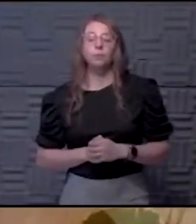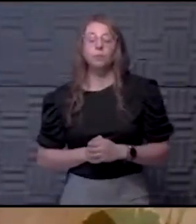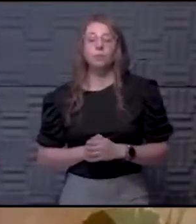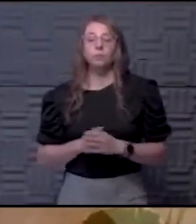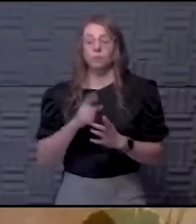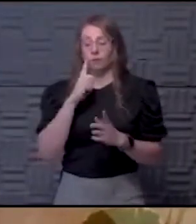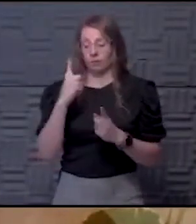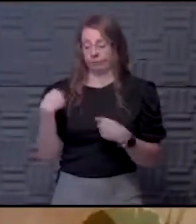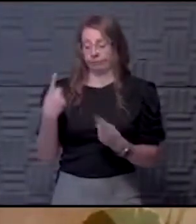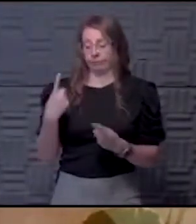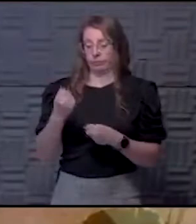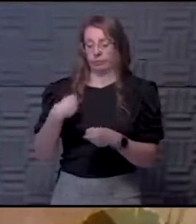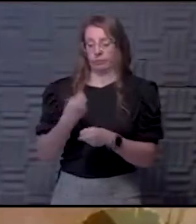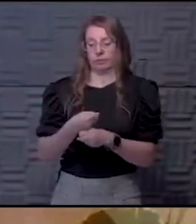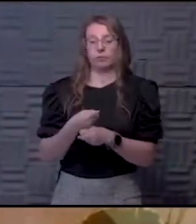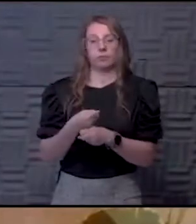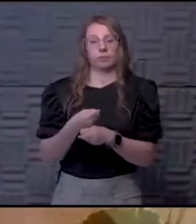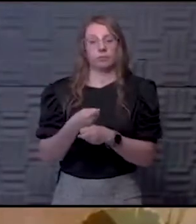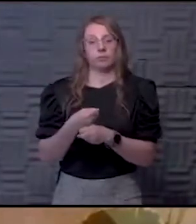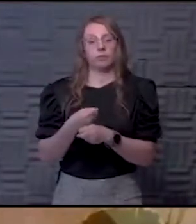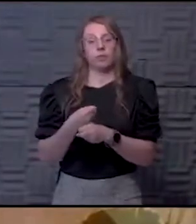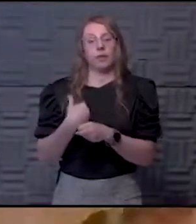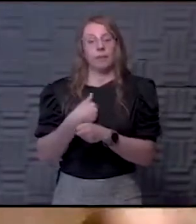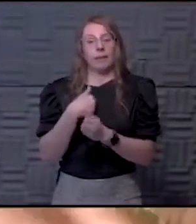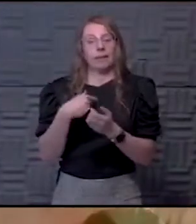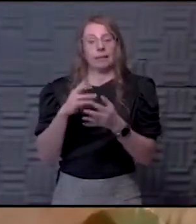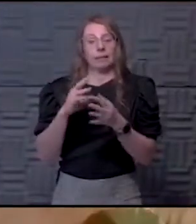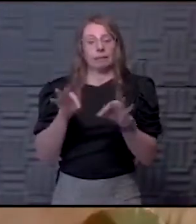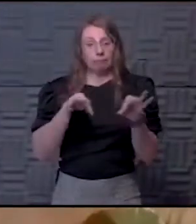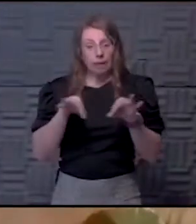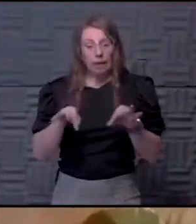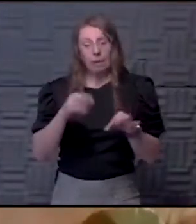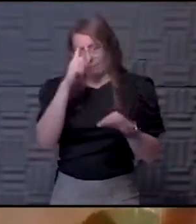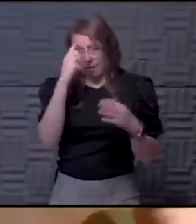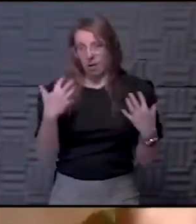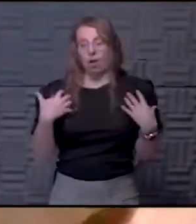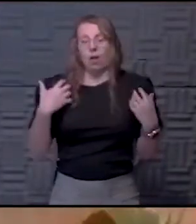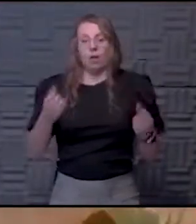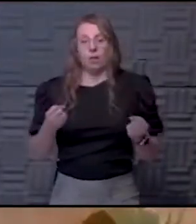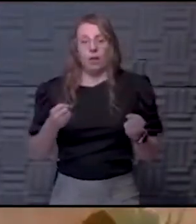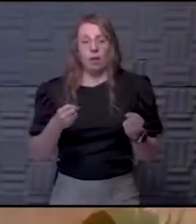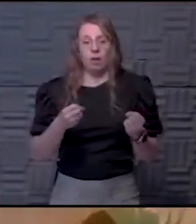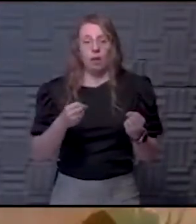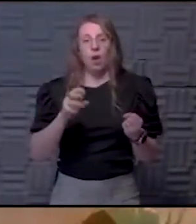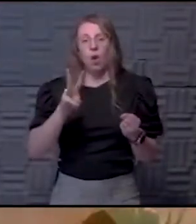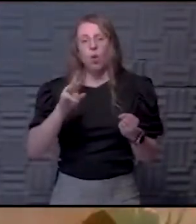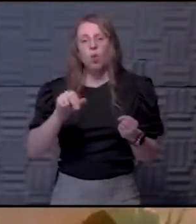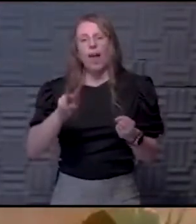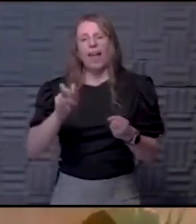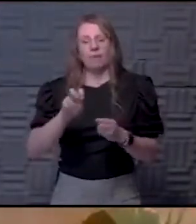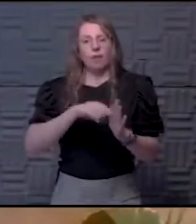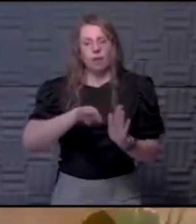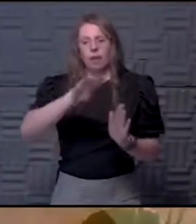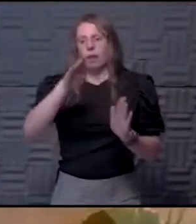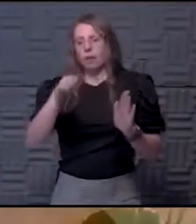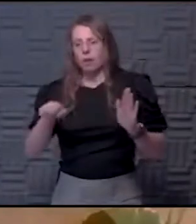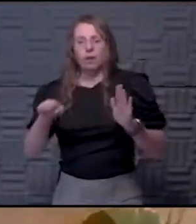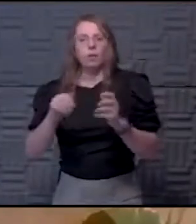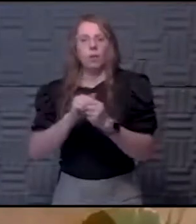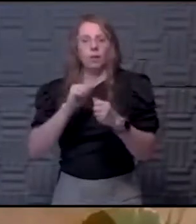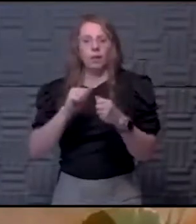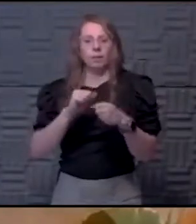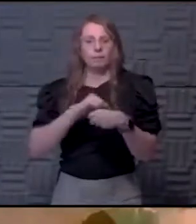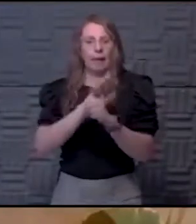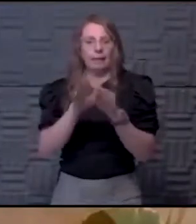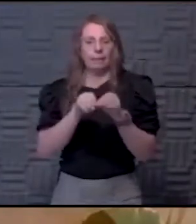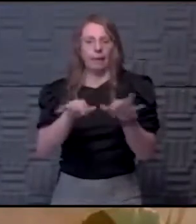the last year, really been talking about mental health as a wave of this pandemic. And I think we need to continue to talk